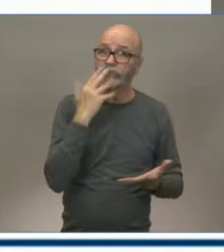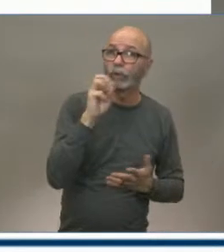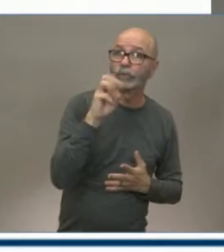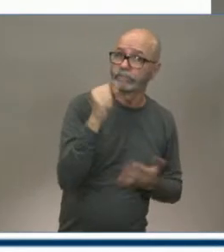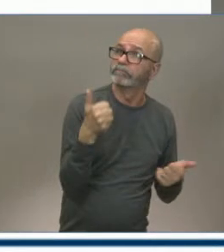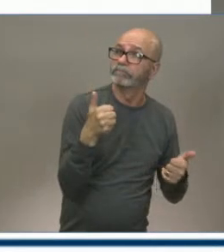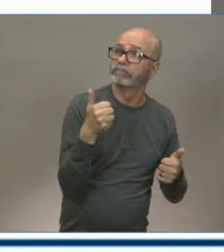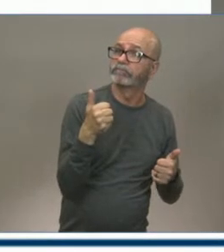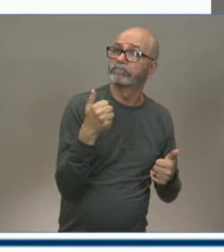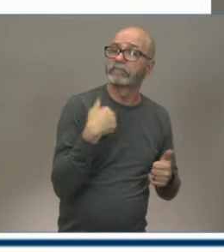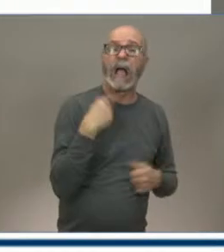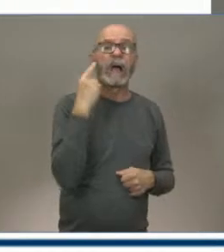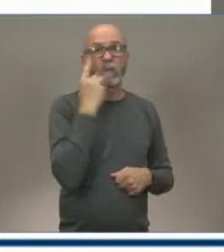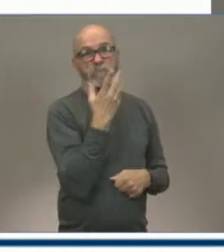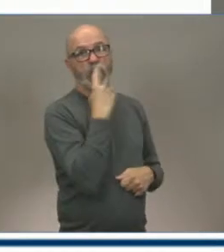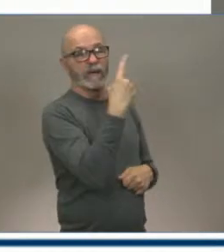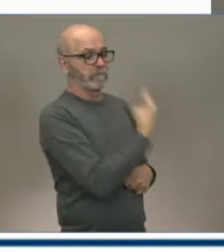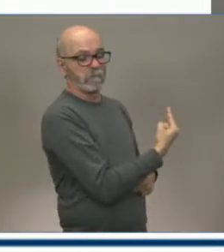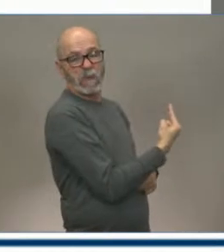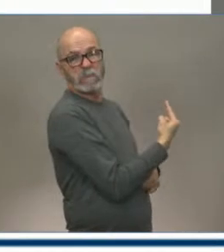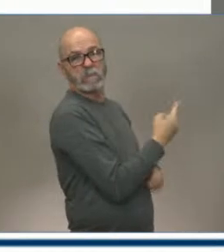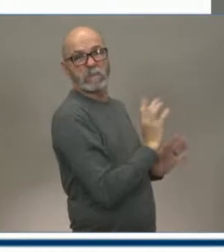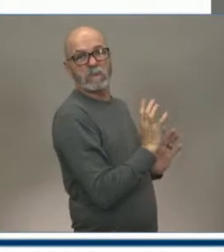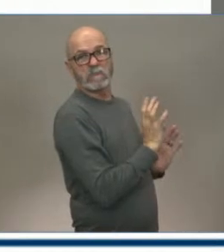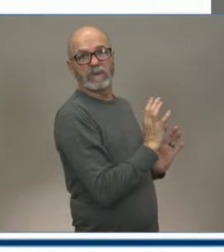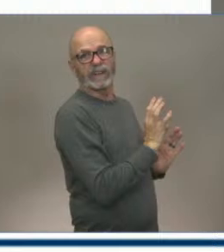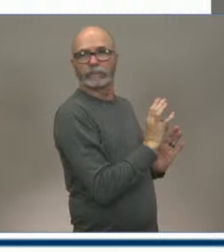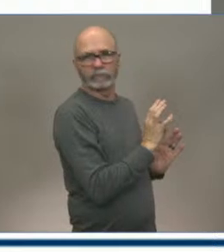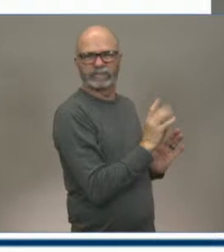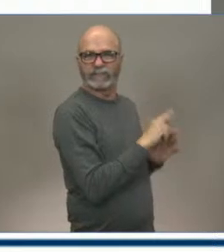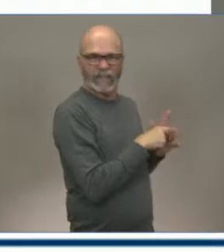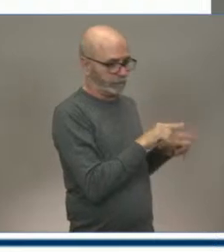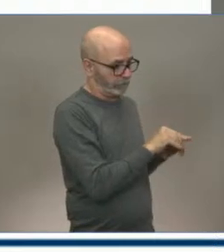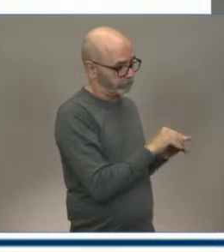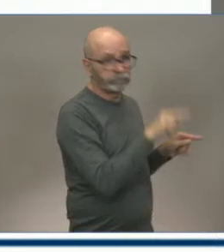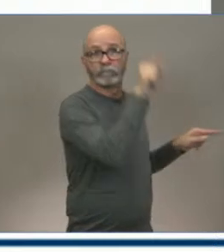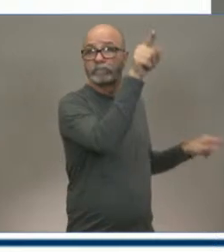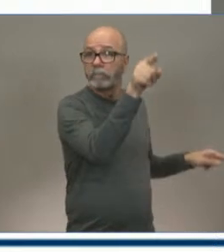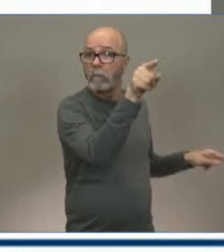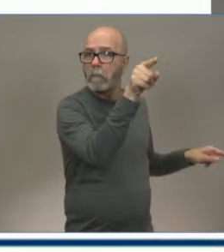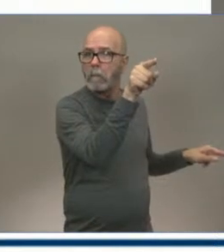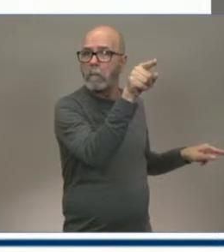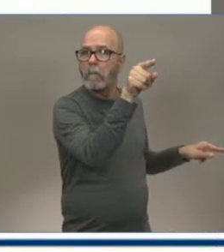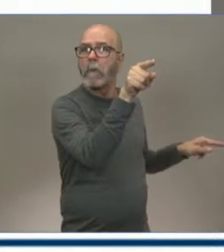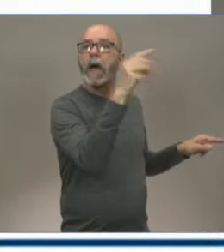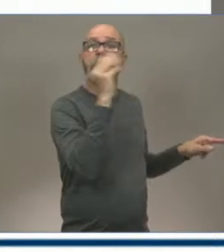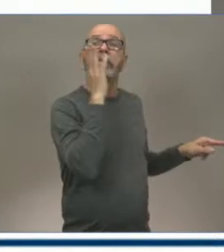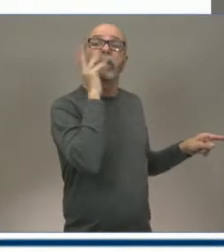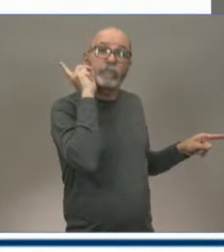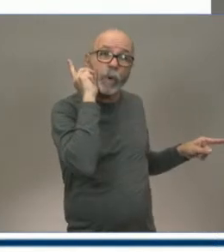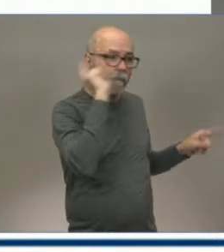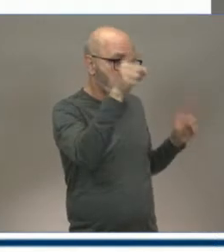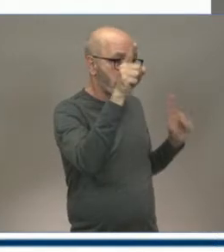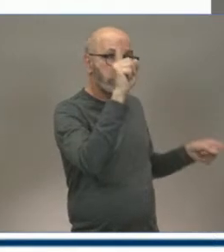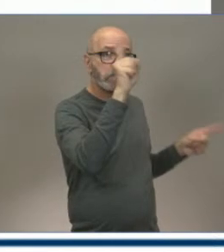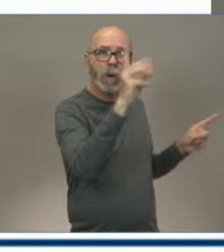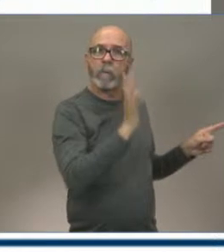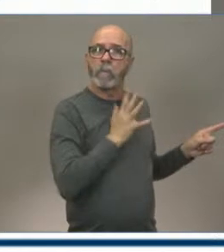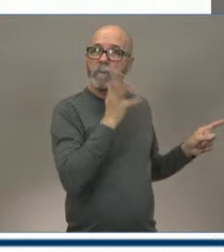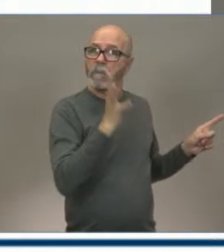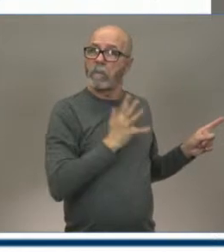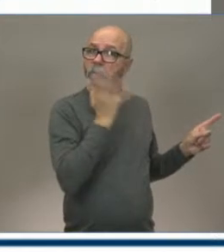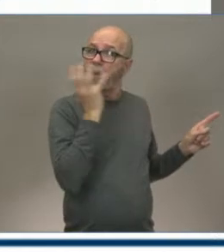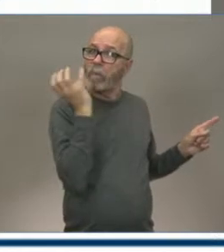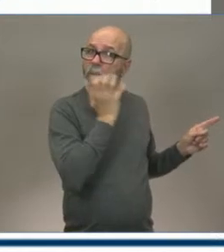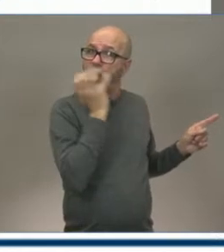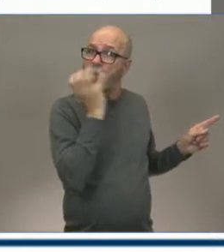in working with Northwood, we would now be able to make sure that we can vaccinate in both of their campuses. And we are working with